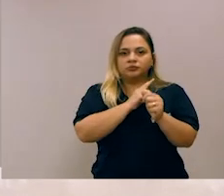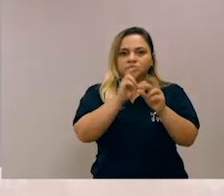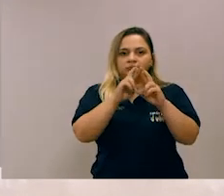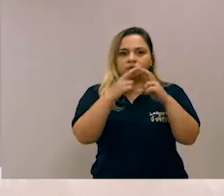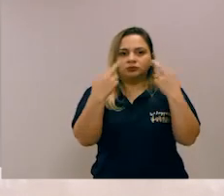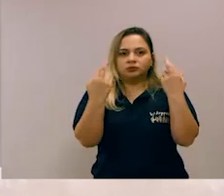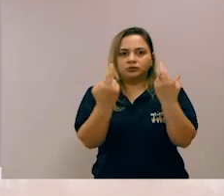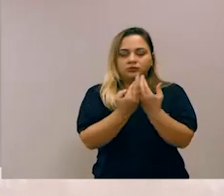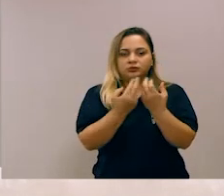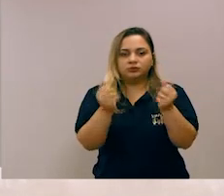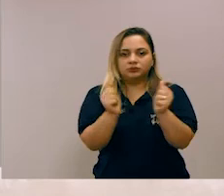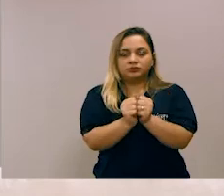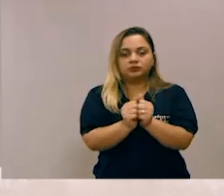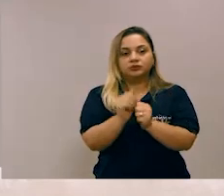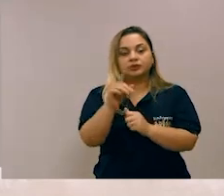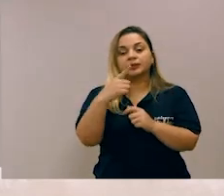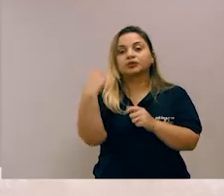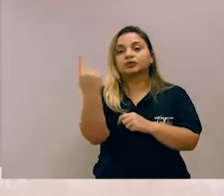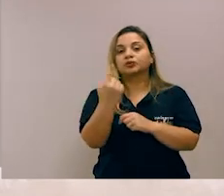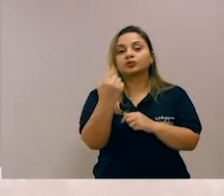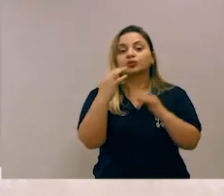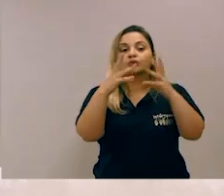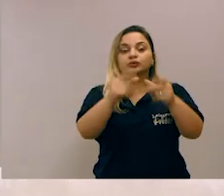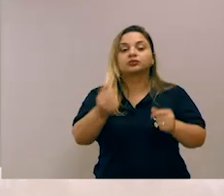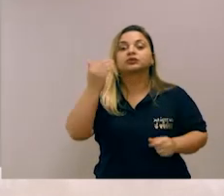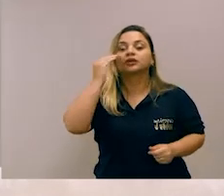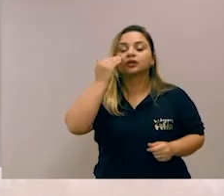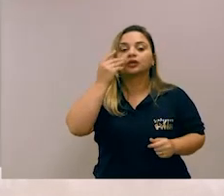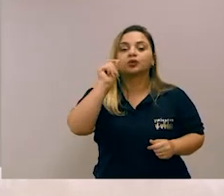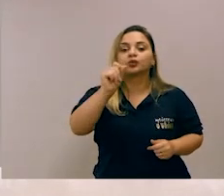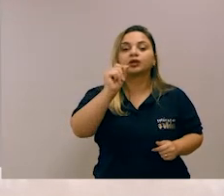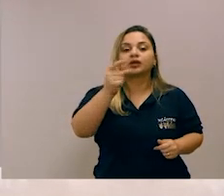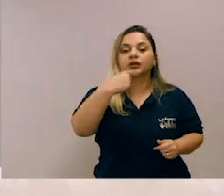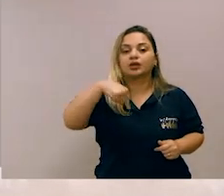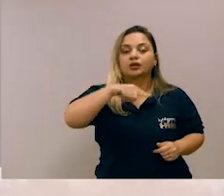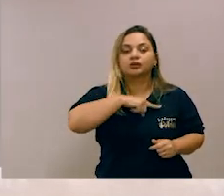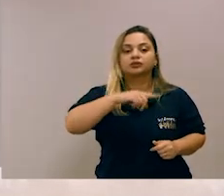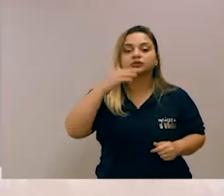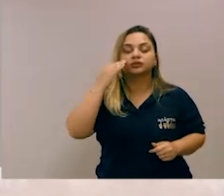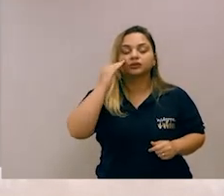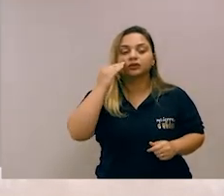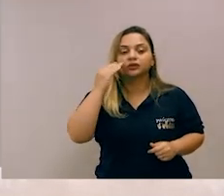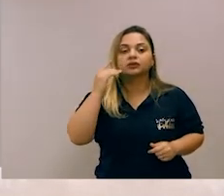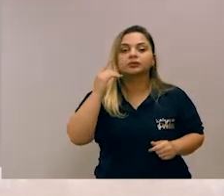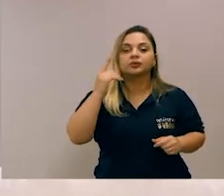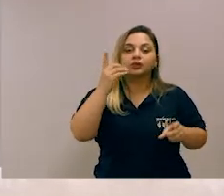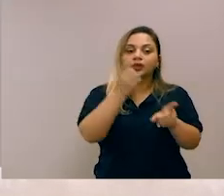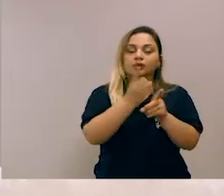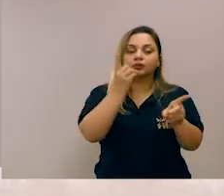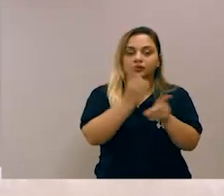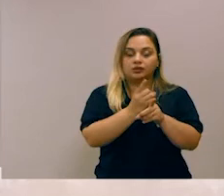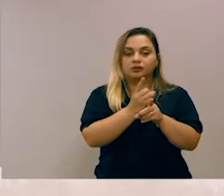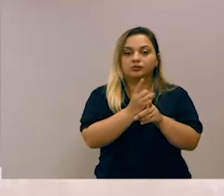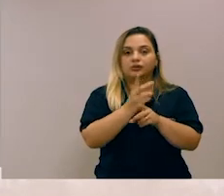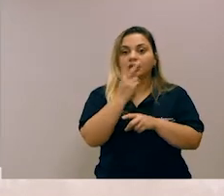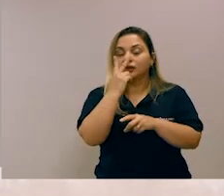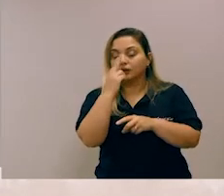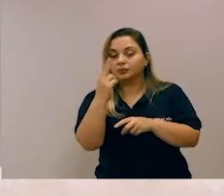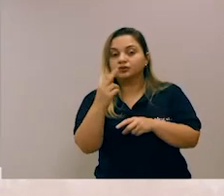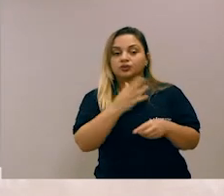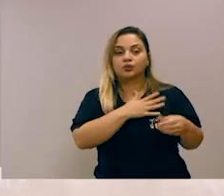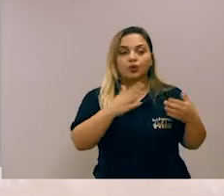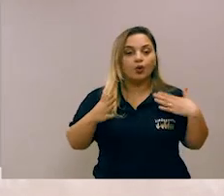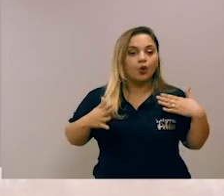a meeting at the coroner's office to understand, look, this is what we're finding. We're finding bodies,